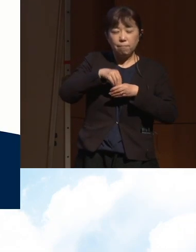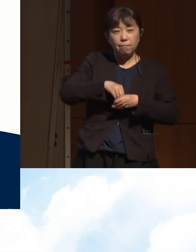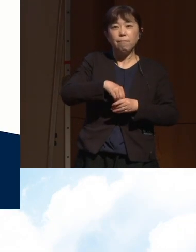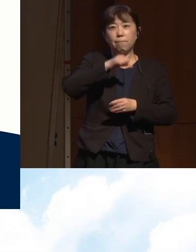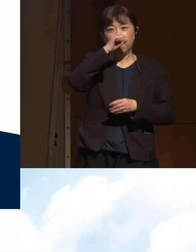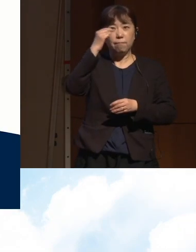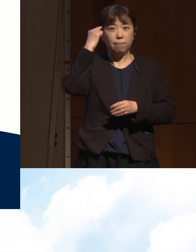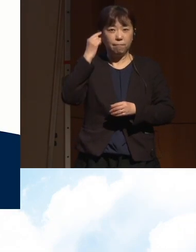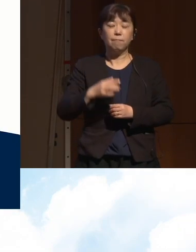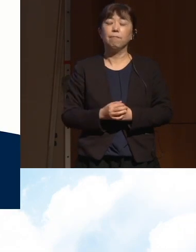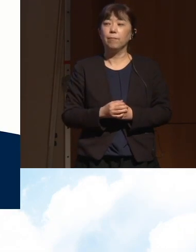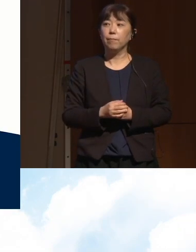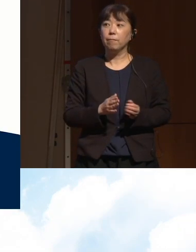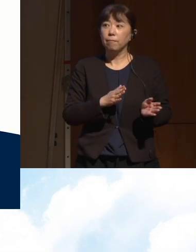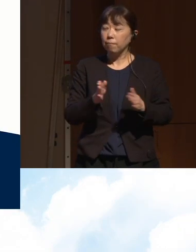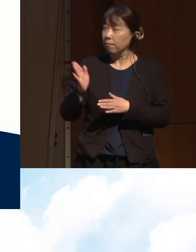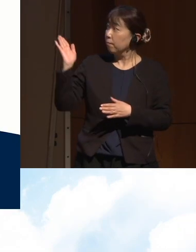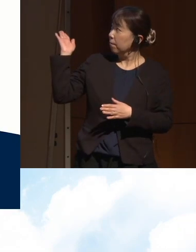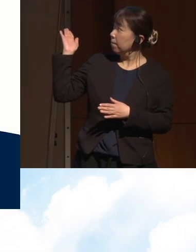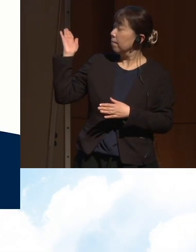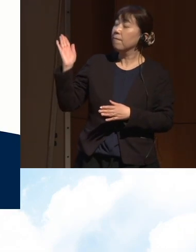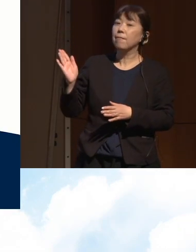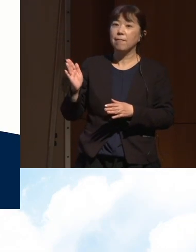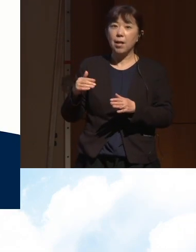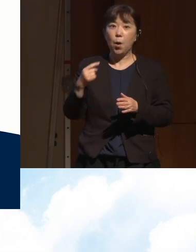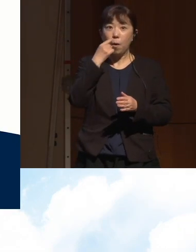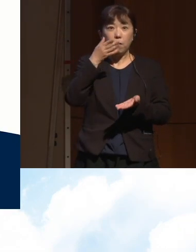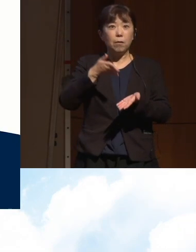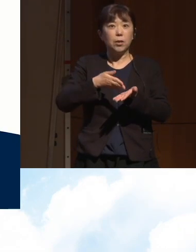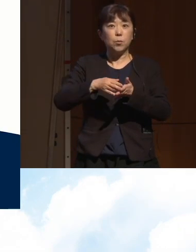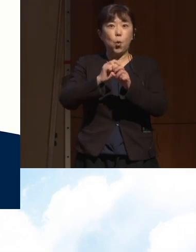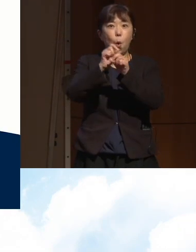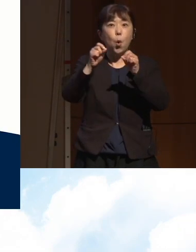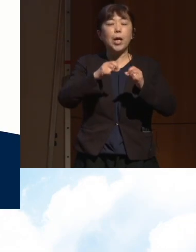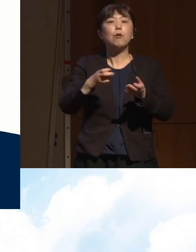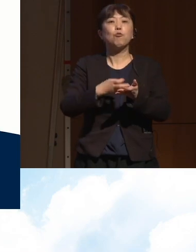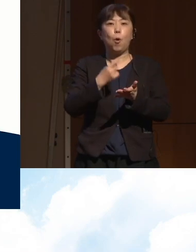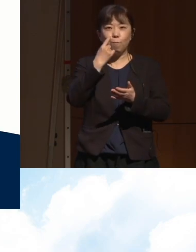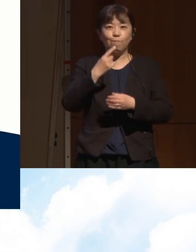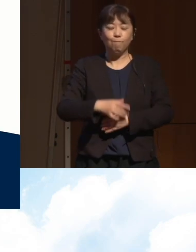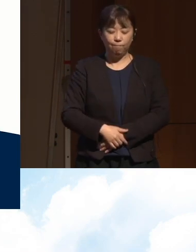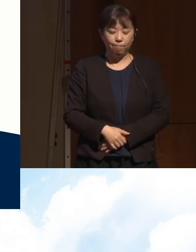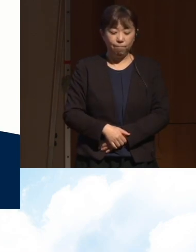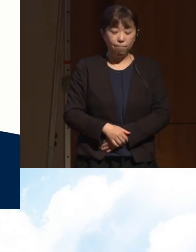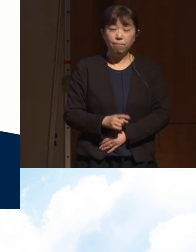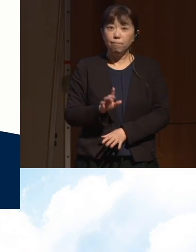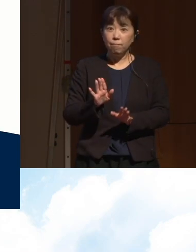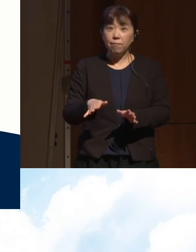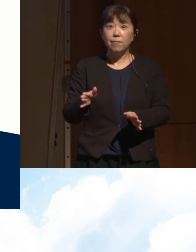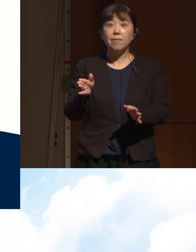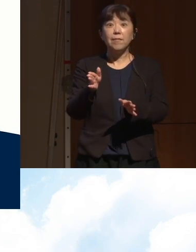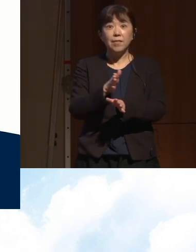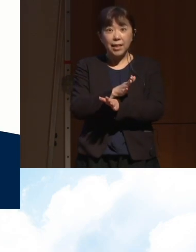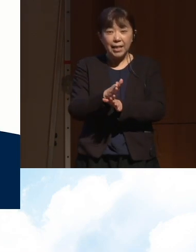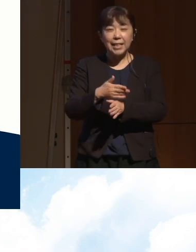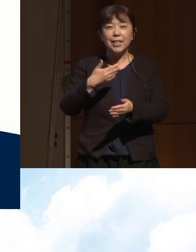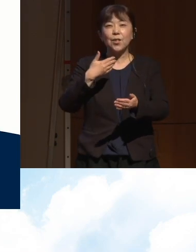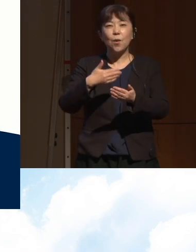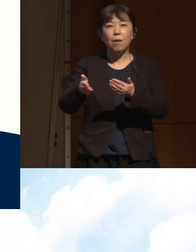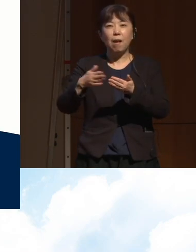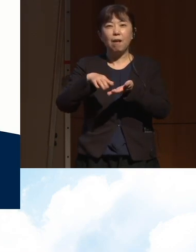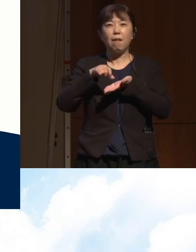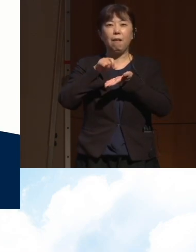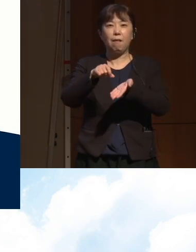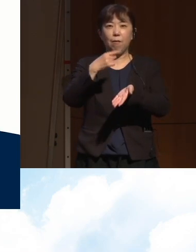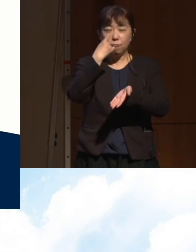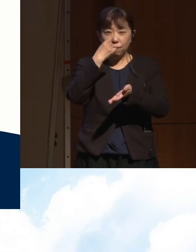Now let me conclude just with a couple of minutes talking about a recent experience that we've had in